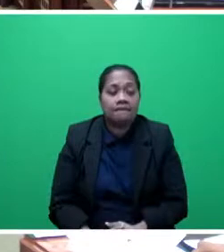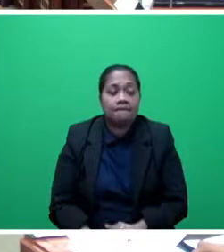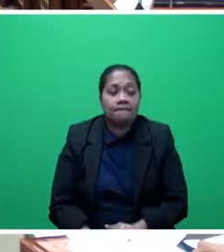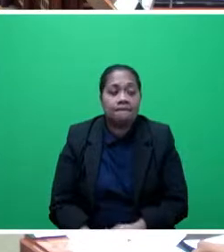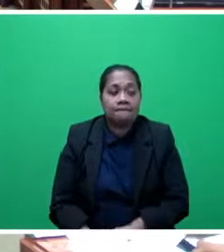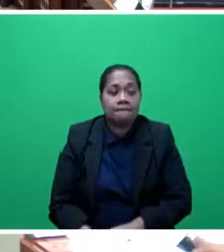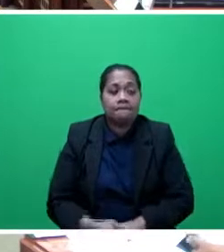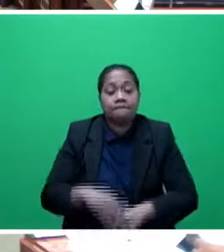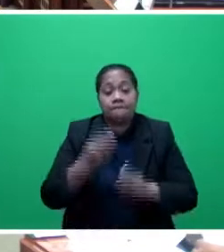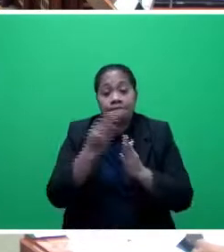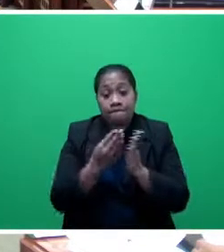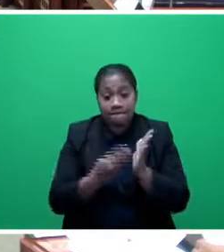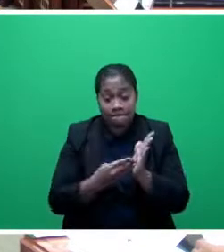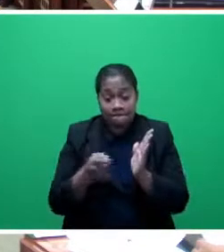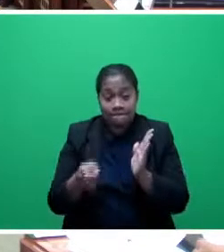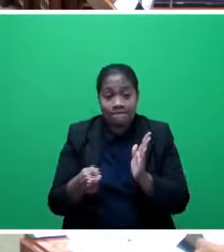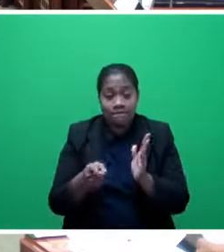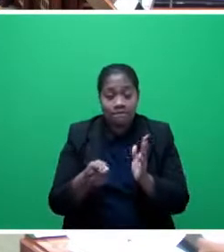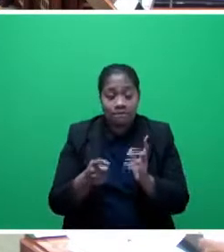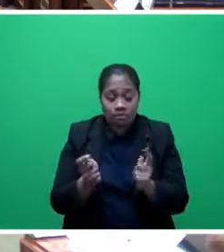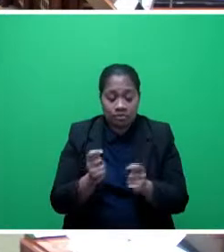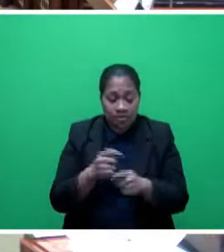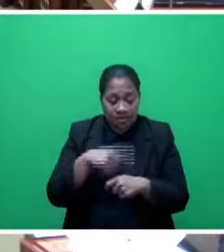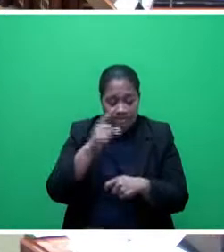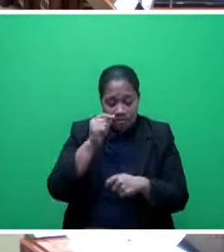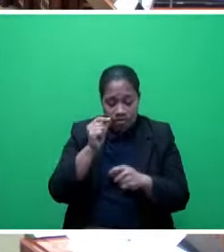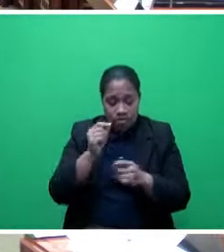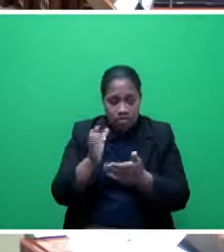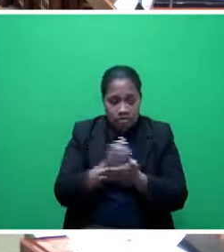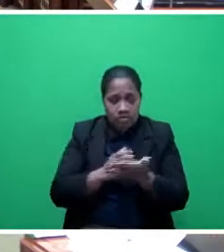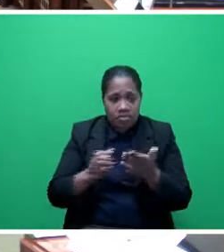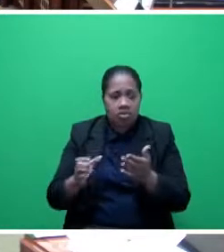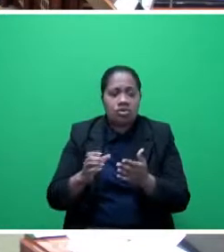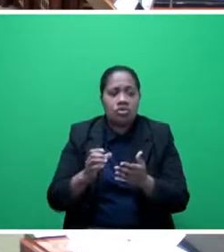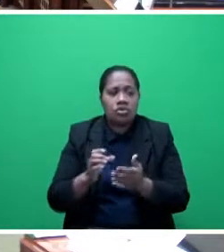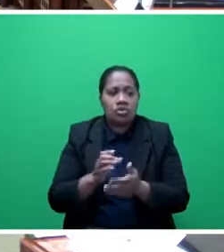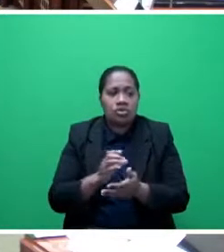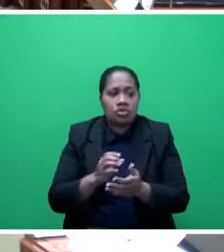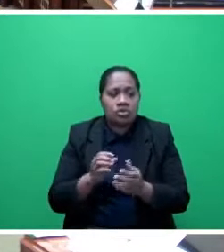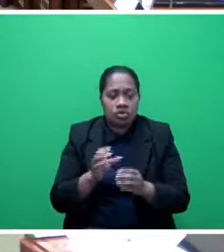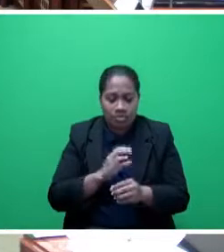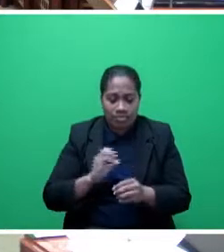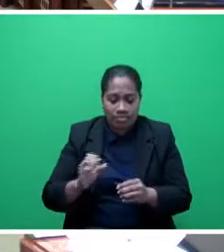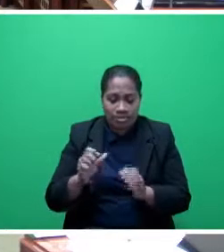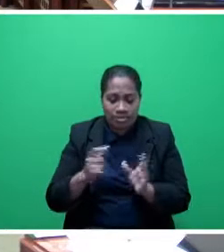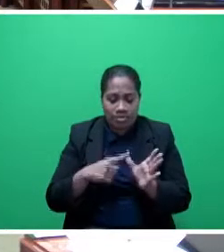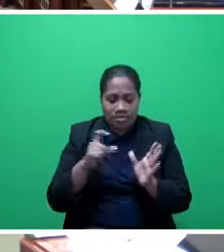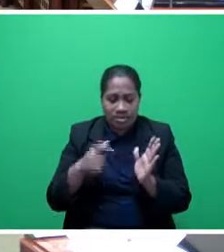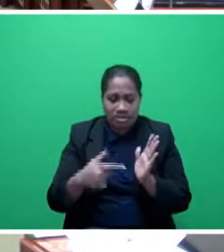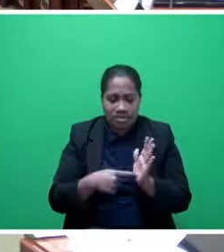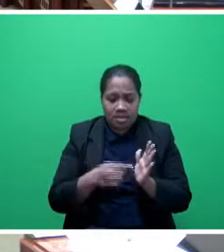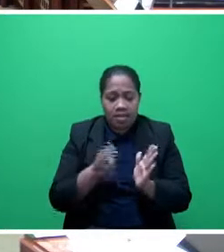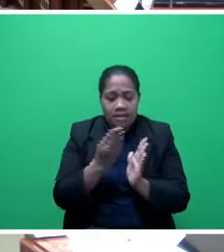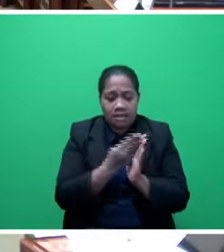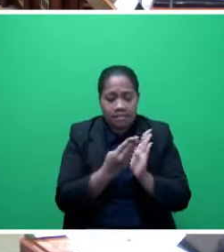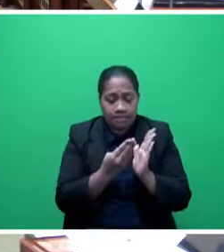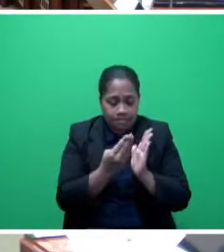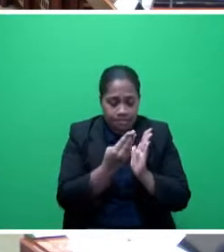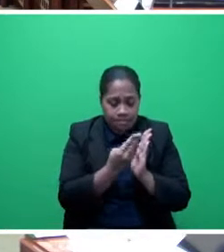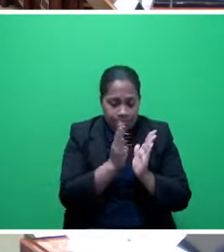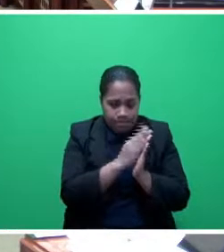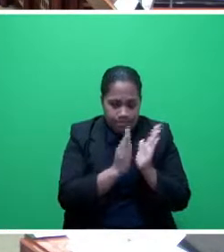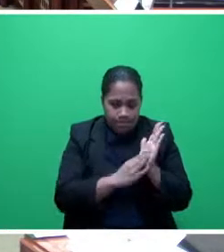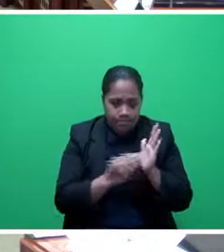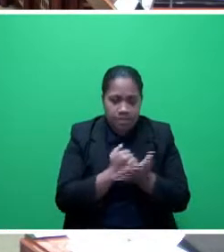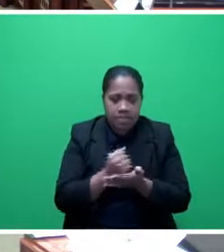A bill for an act to amend the Fijian Competition and Consumer Commission Act 2010, Bill number 30 of 2020, enacted